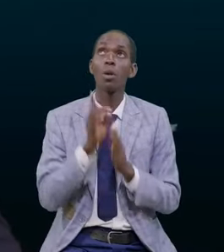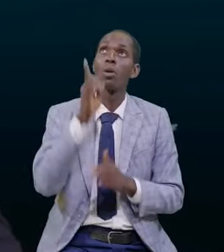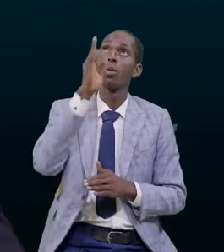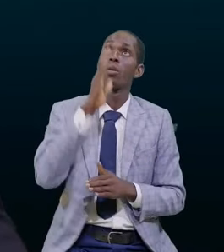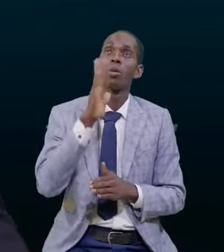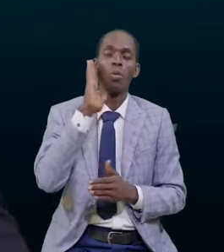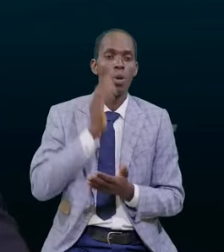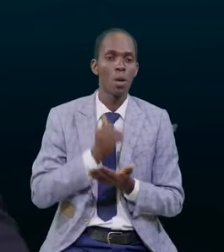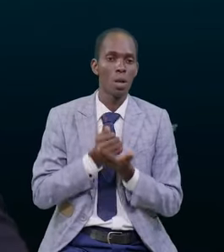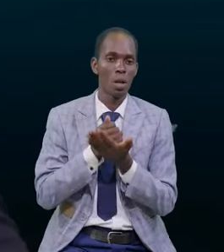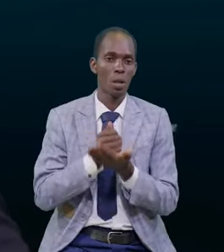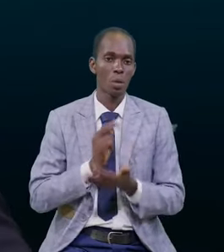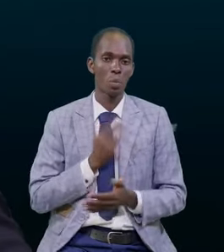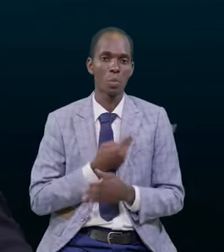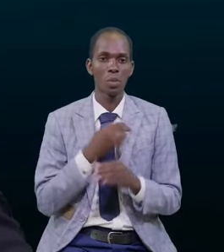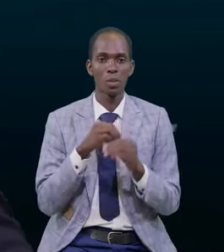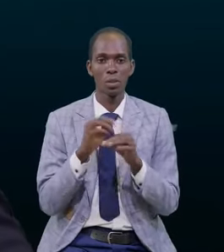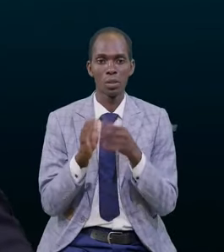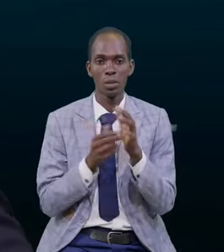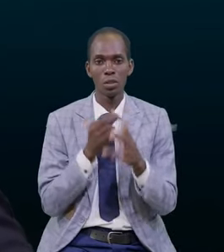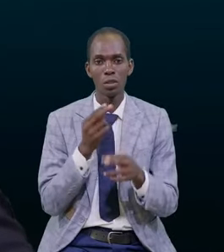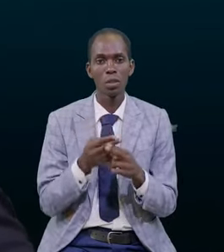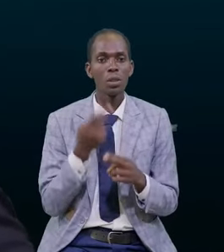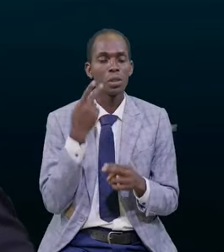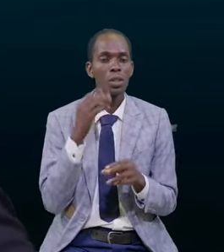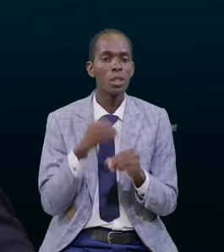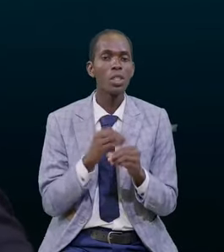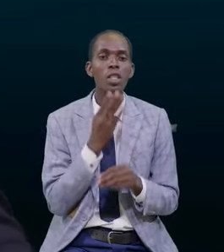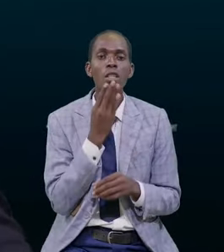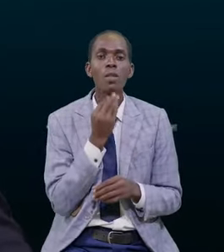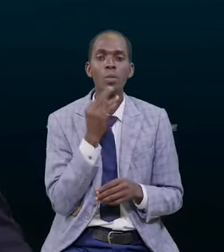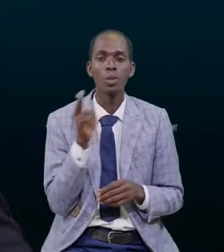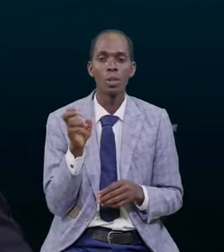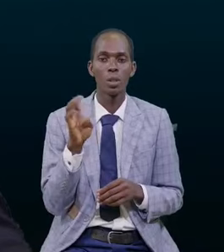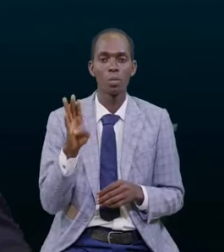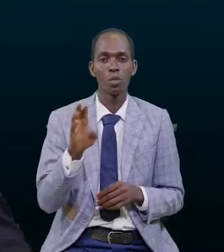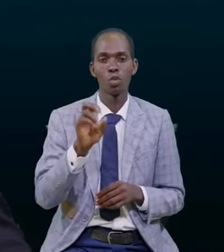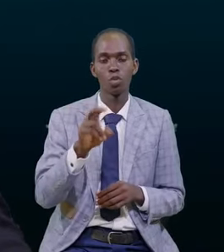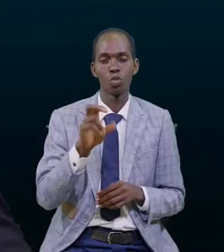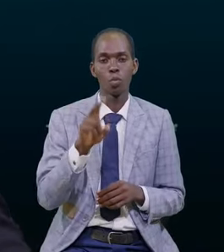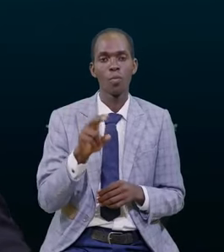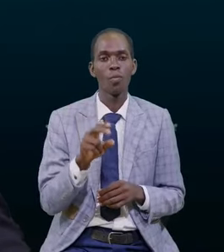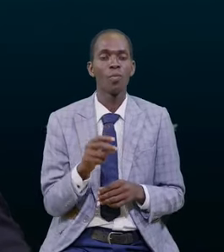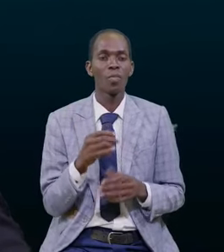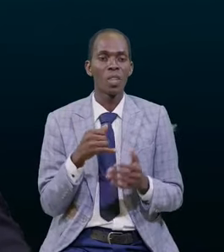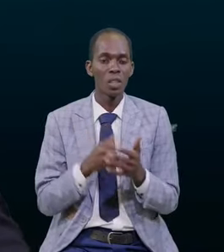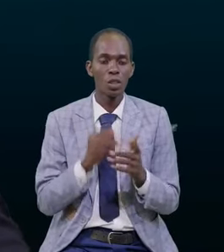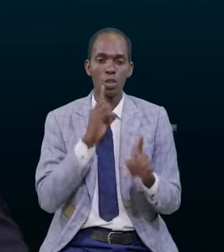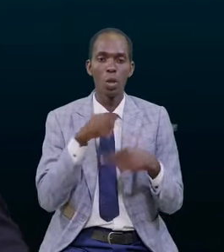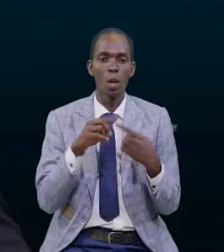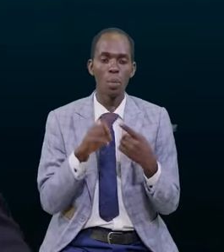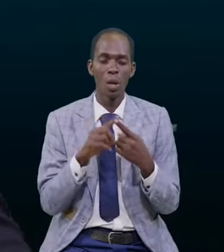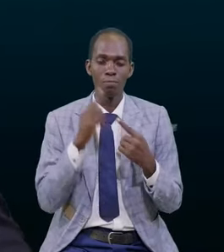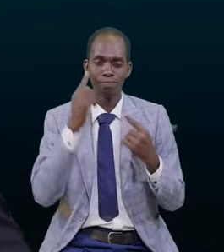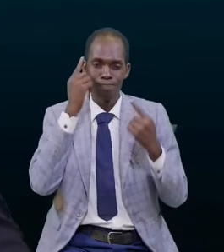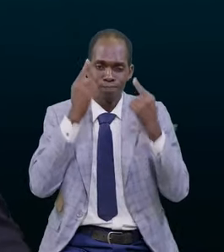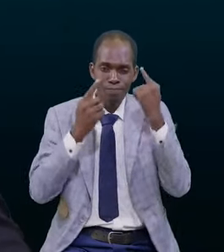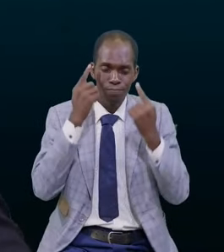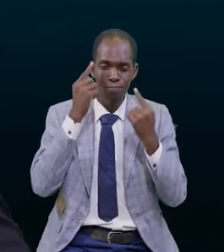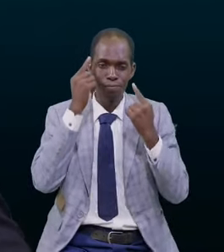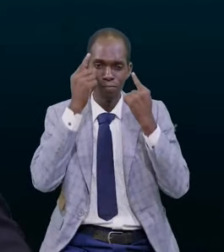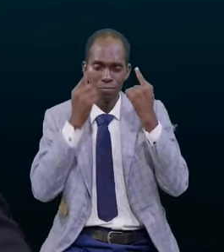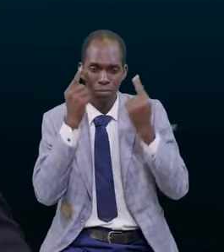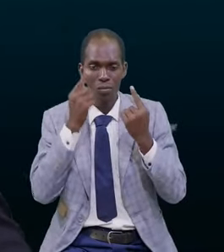Hebrews chapter 12 and in verse three talking about consider consider that we need to really consider